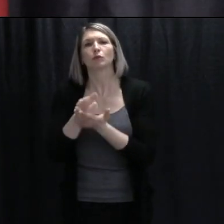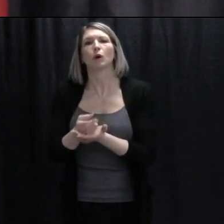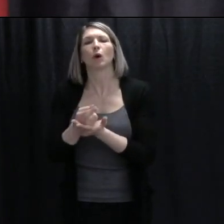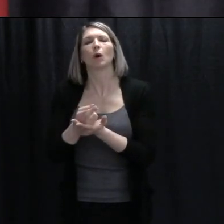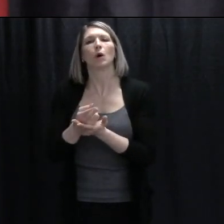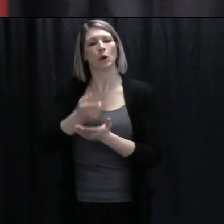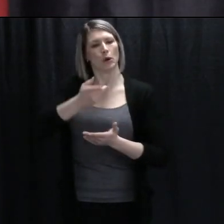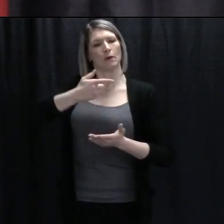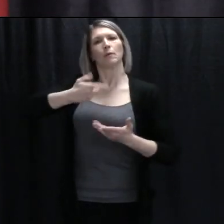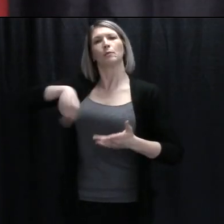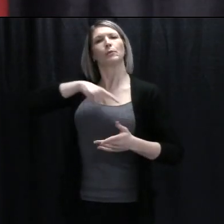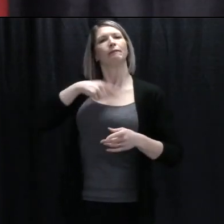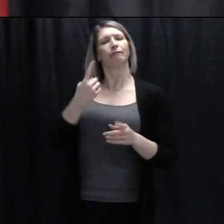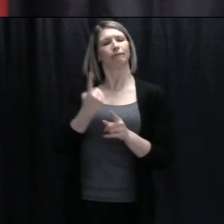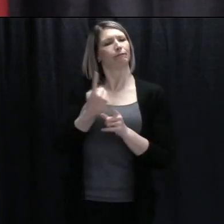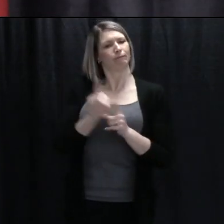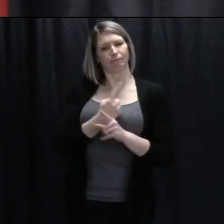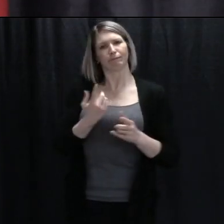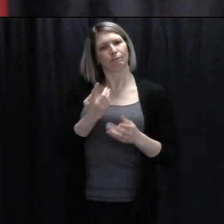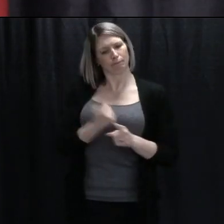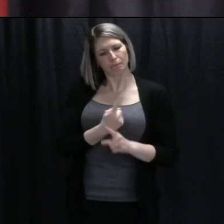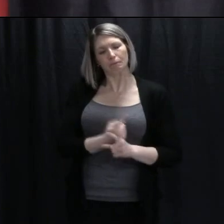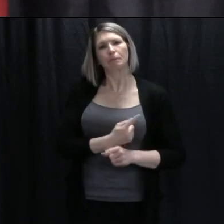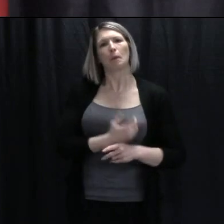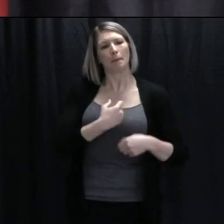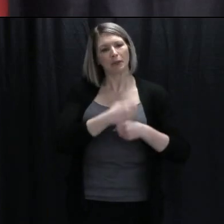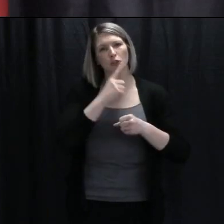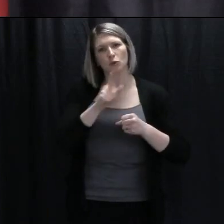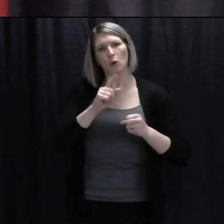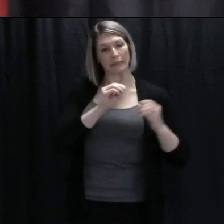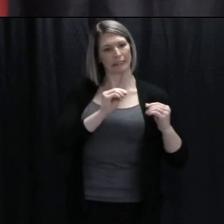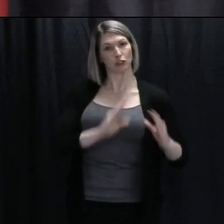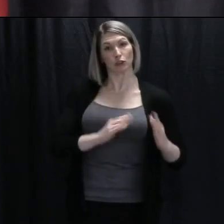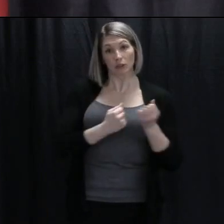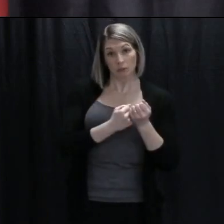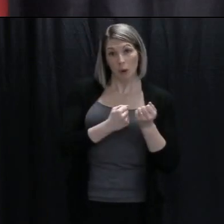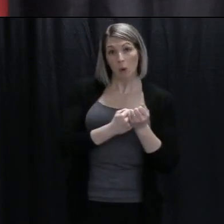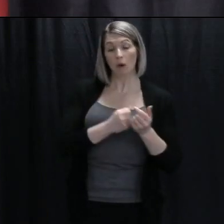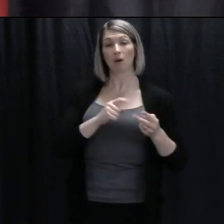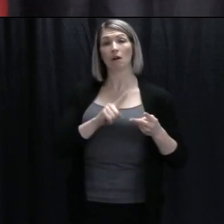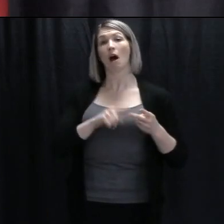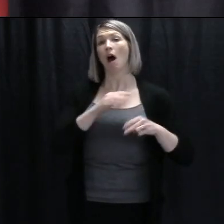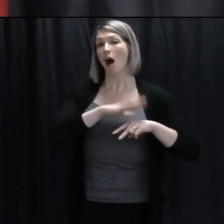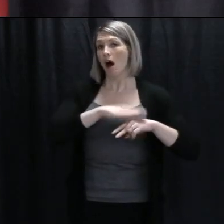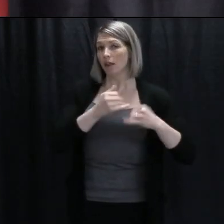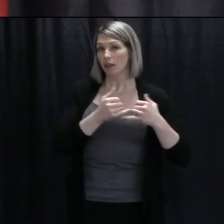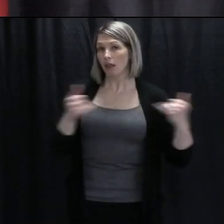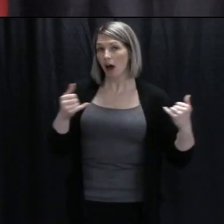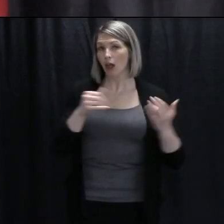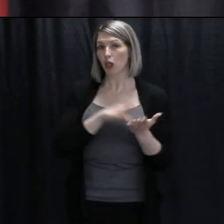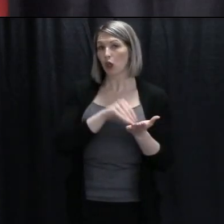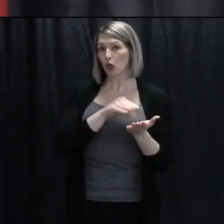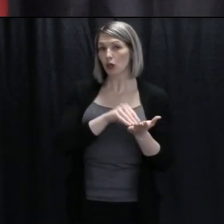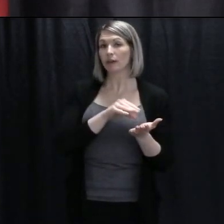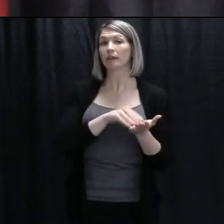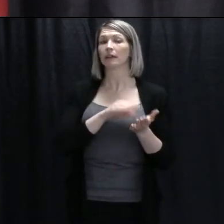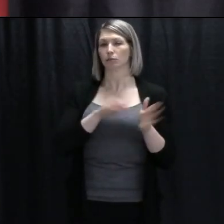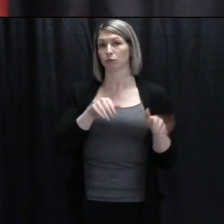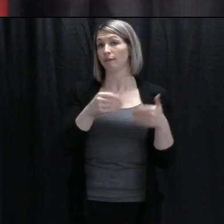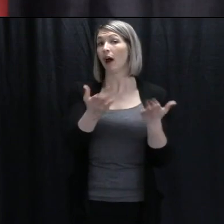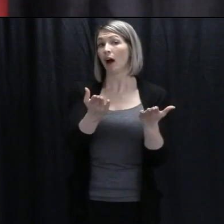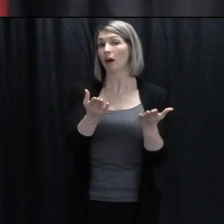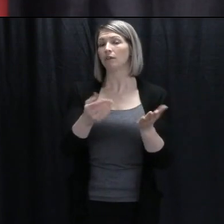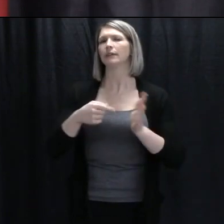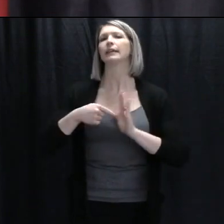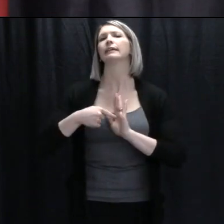of learning plans. These plans involve teacher support and the use of online learning platforms.